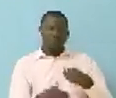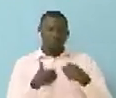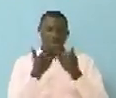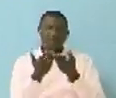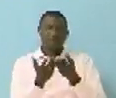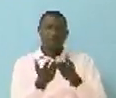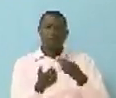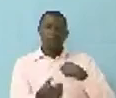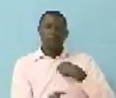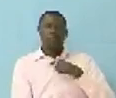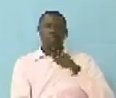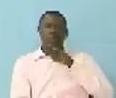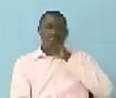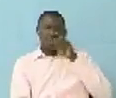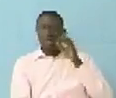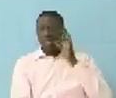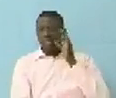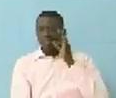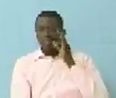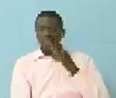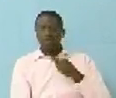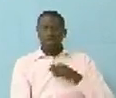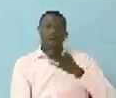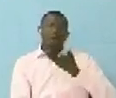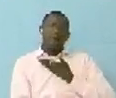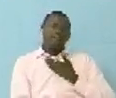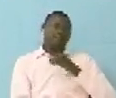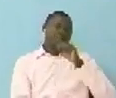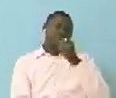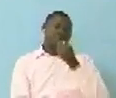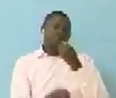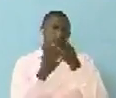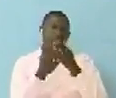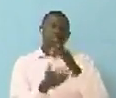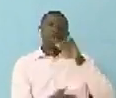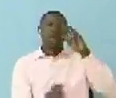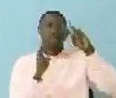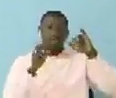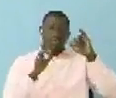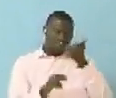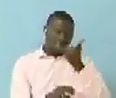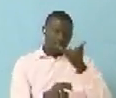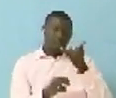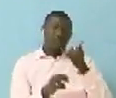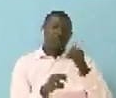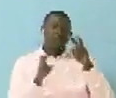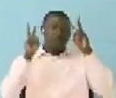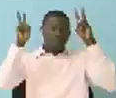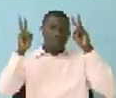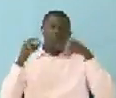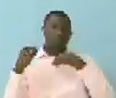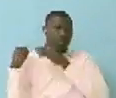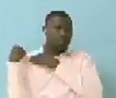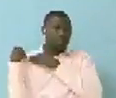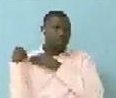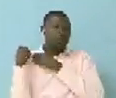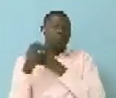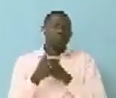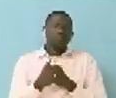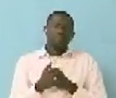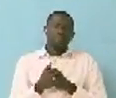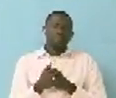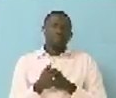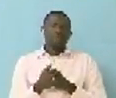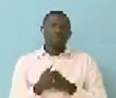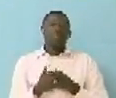answer. You have difficulty saying, yes, Yaya Jammeh was responsible. Yes, I was reporting to Yaya Jammeh. Those he